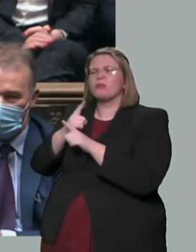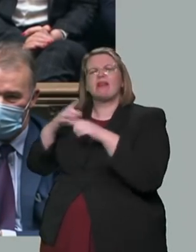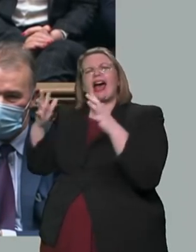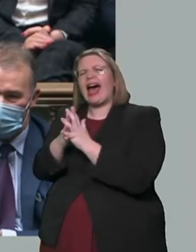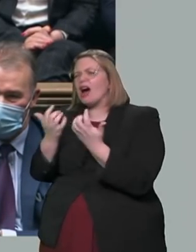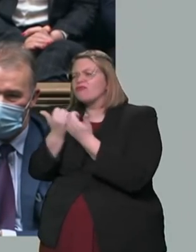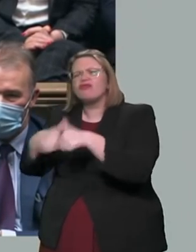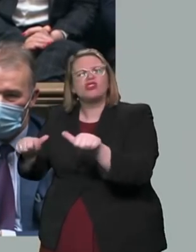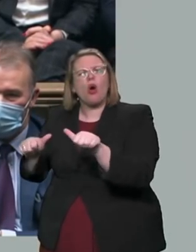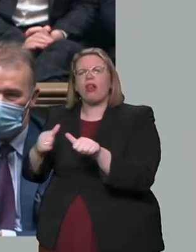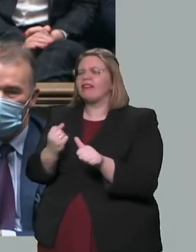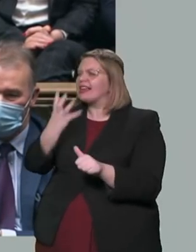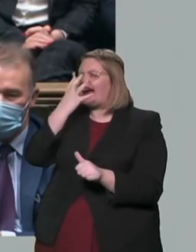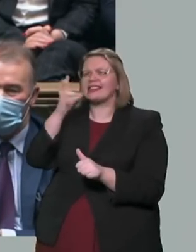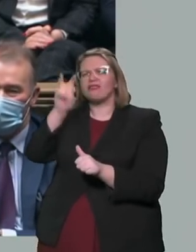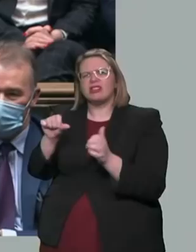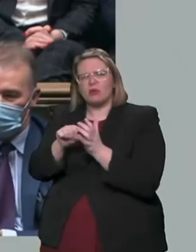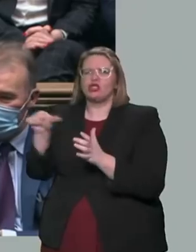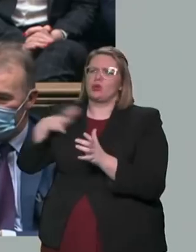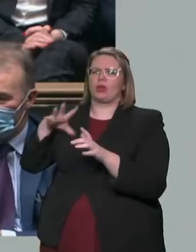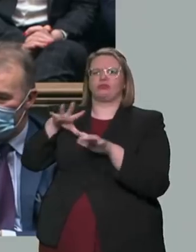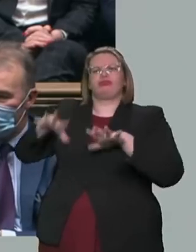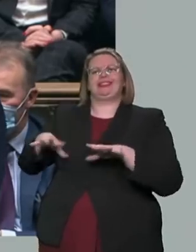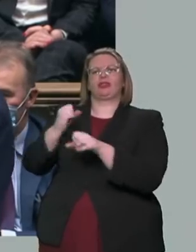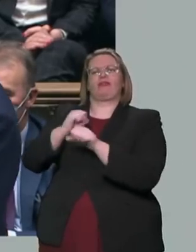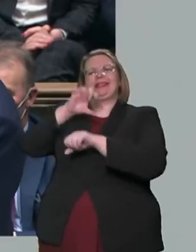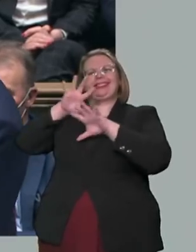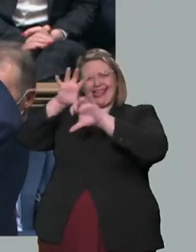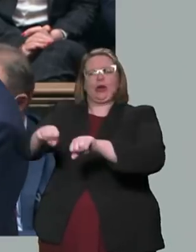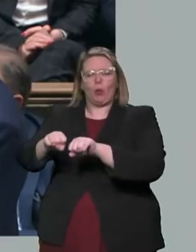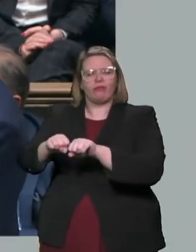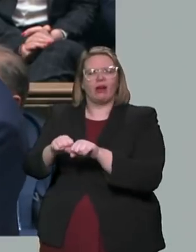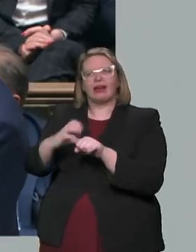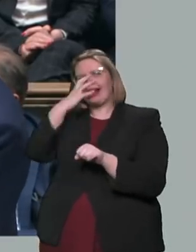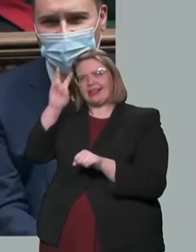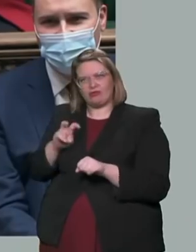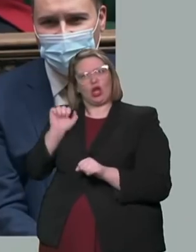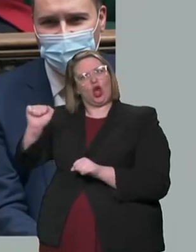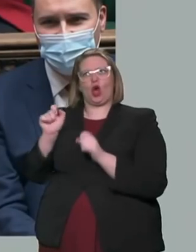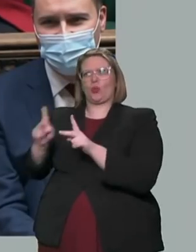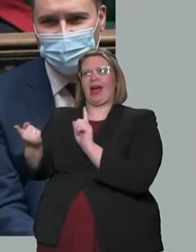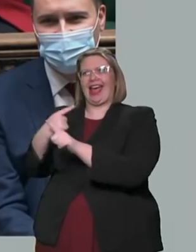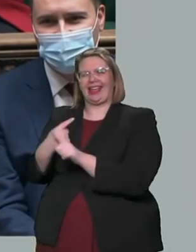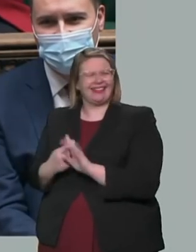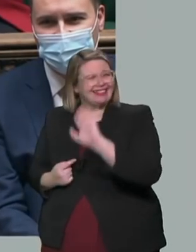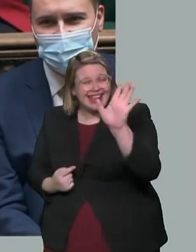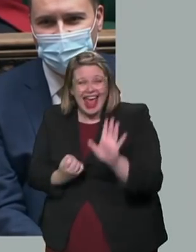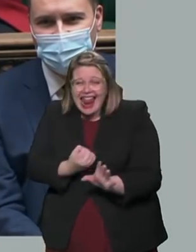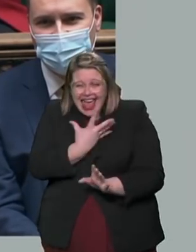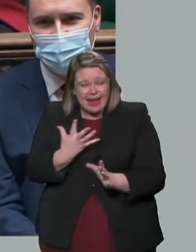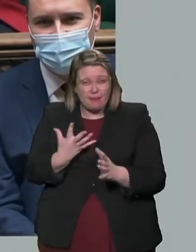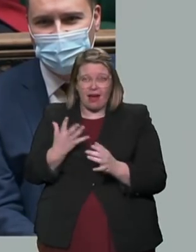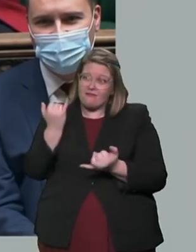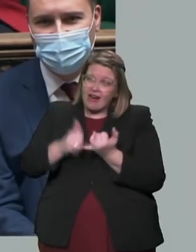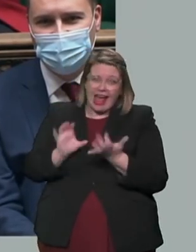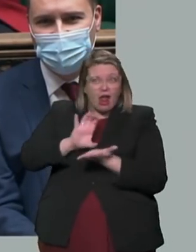to nationalise our energy. It was, in fact, Labour's failure to invest in supply over a decade or more